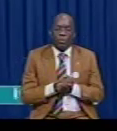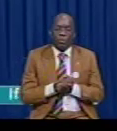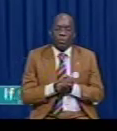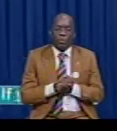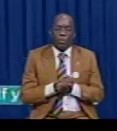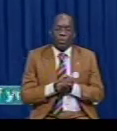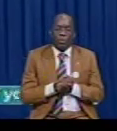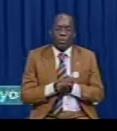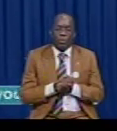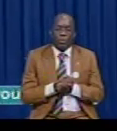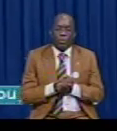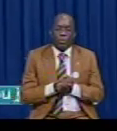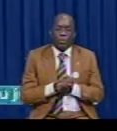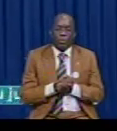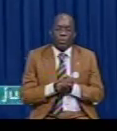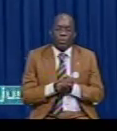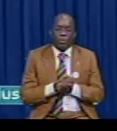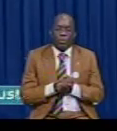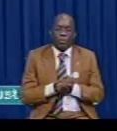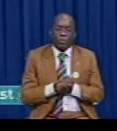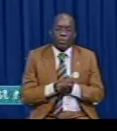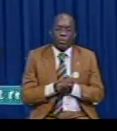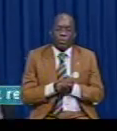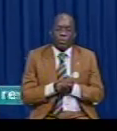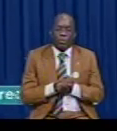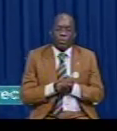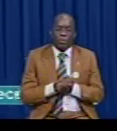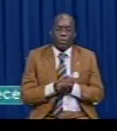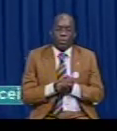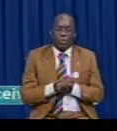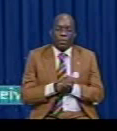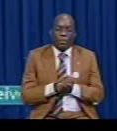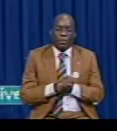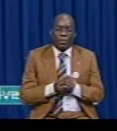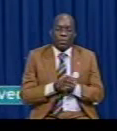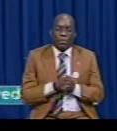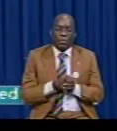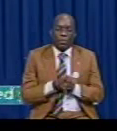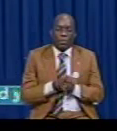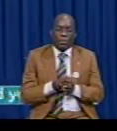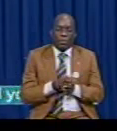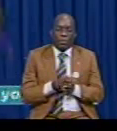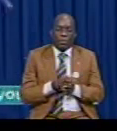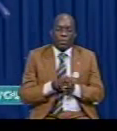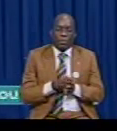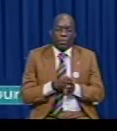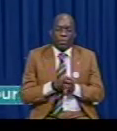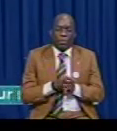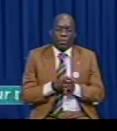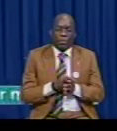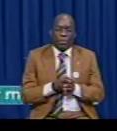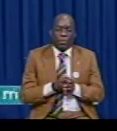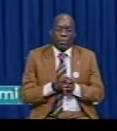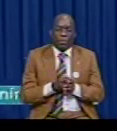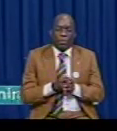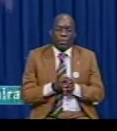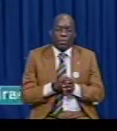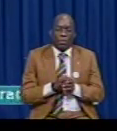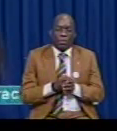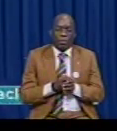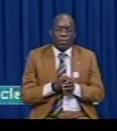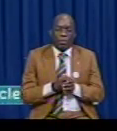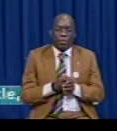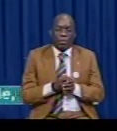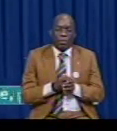having sensation, pepperish, torment, inconveniences,